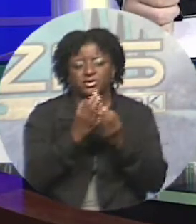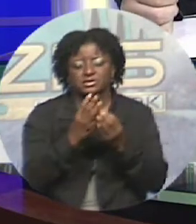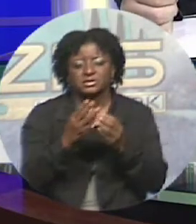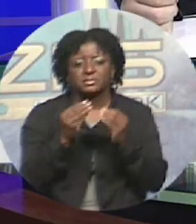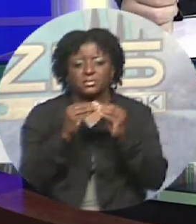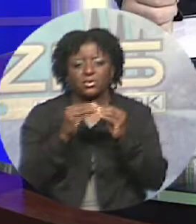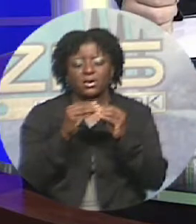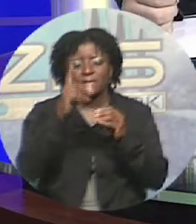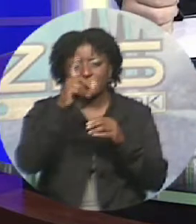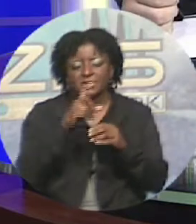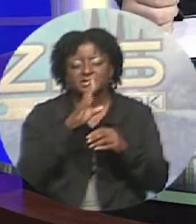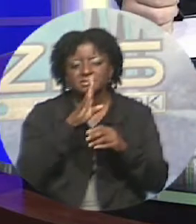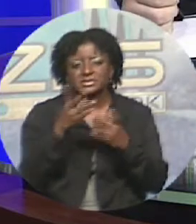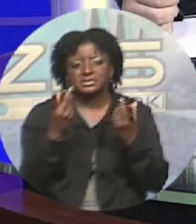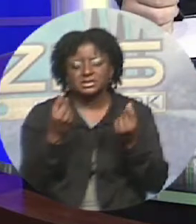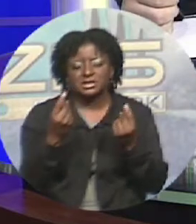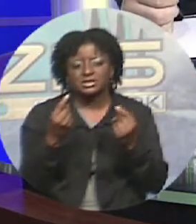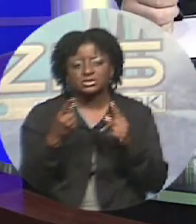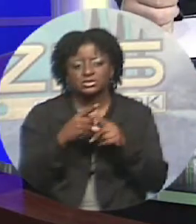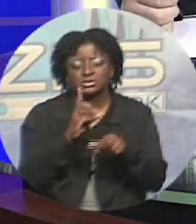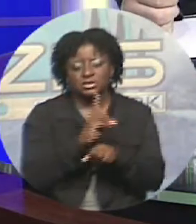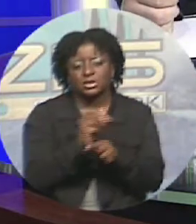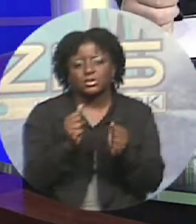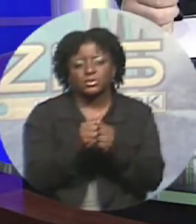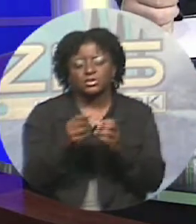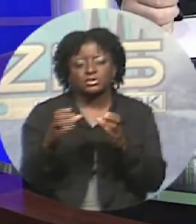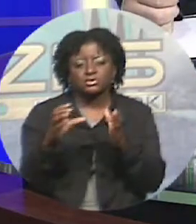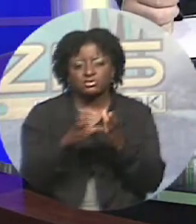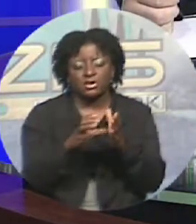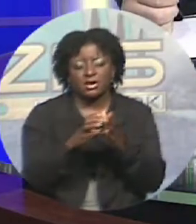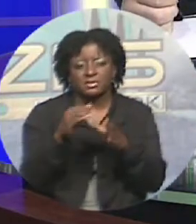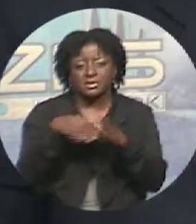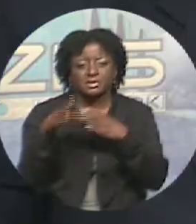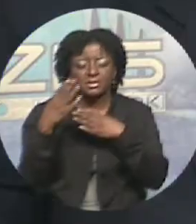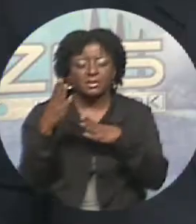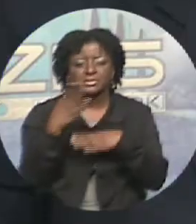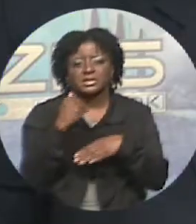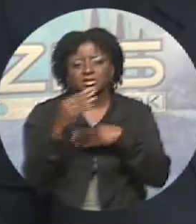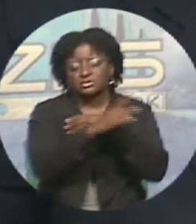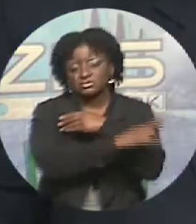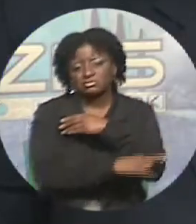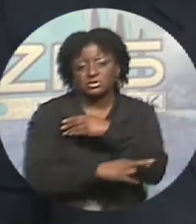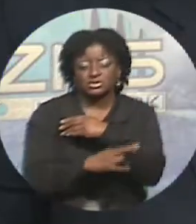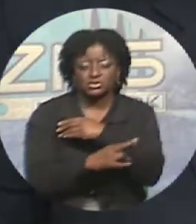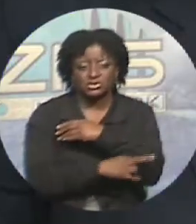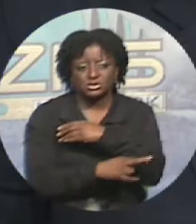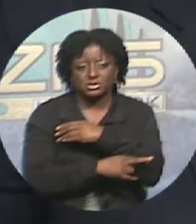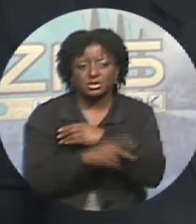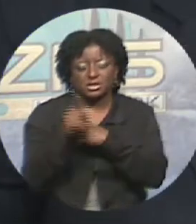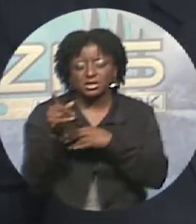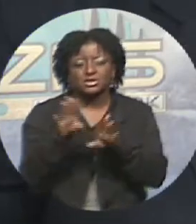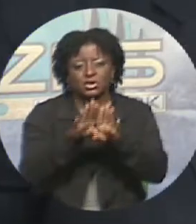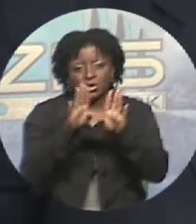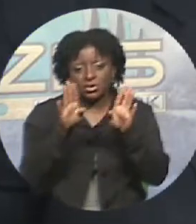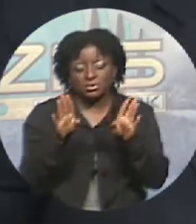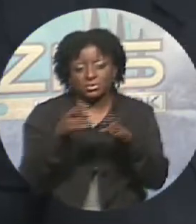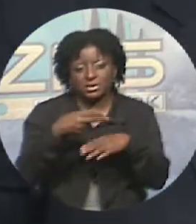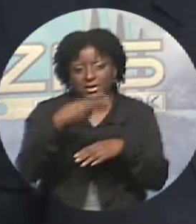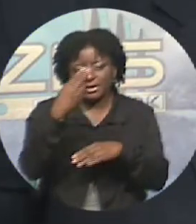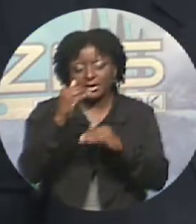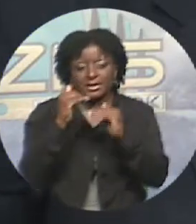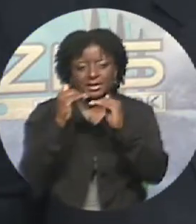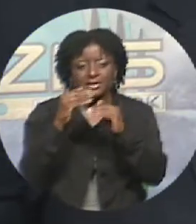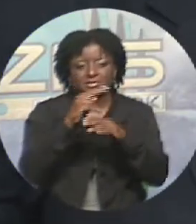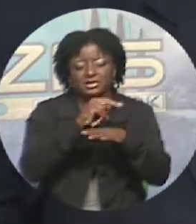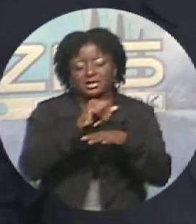Bahamas and the region. Good evening, everyone. I'm Charisma Robinson. And I'm Chris Saunders. Thank you so much for joining us. The nation's leader was officially opening the high-level